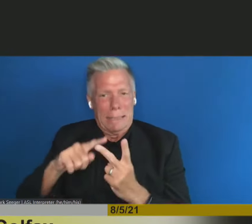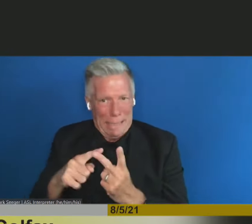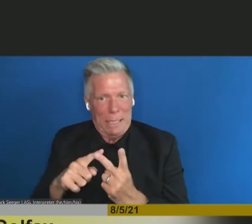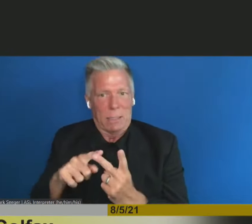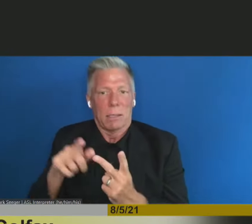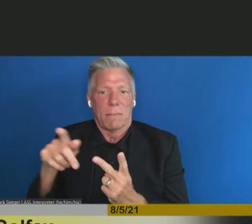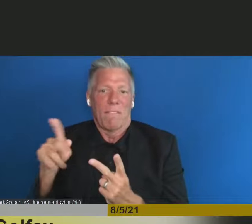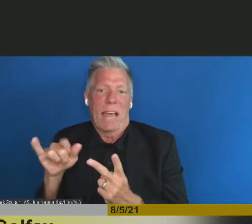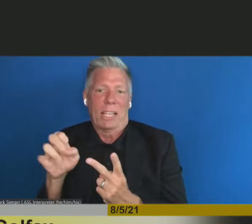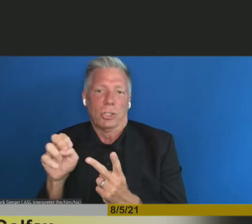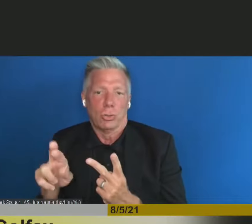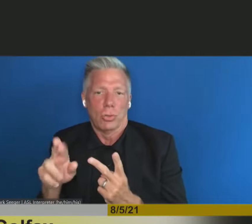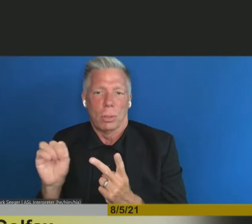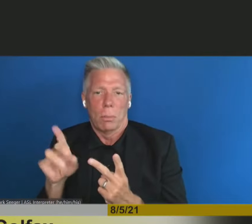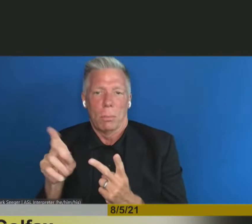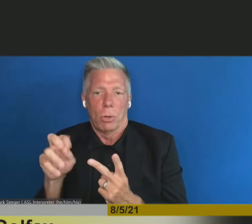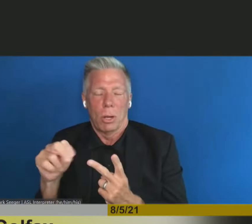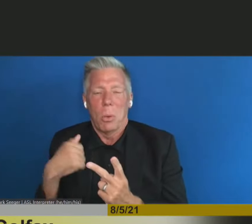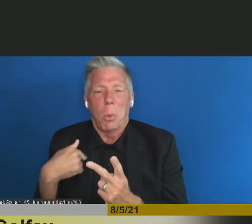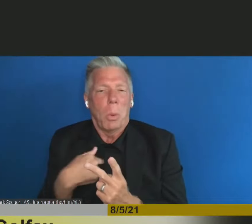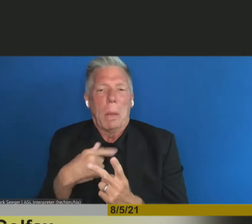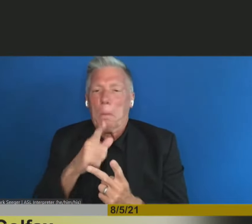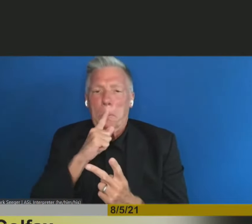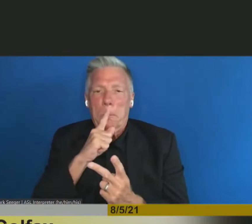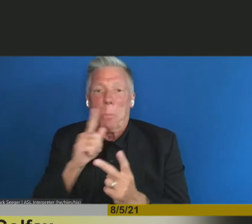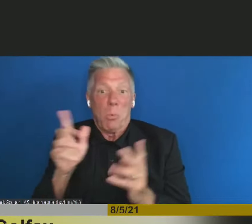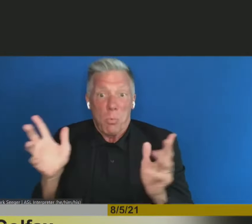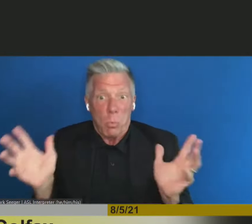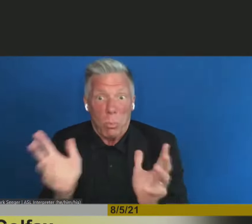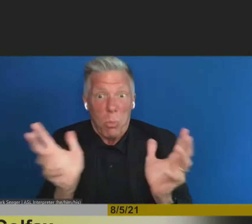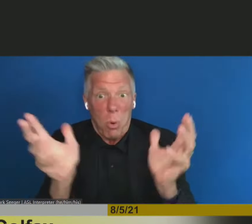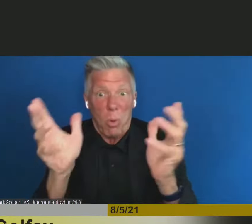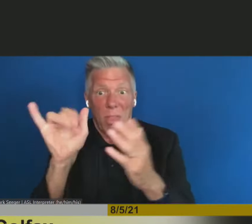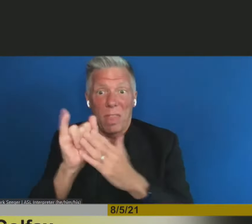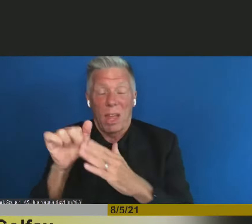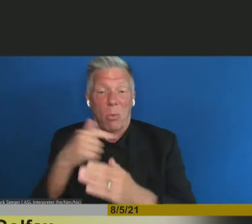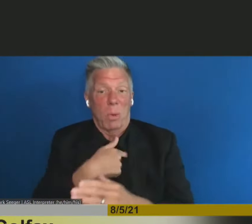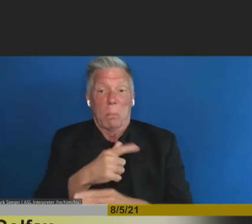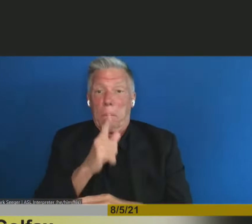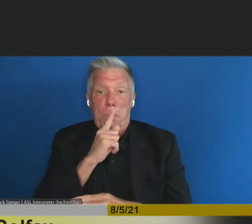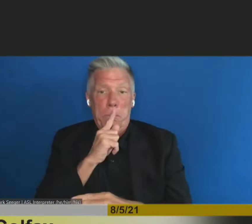and we're not promoting that as a way for people to become more protected.